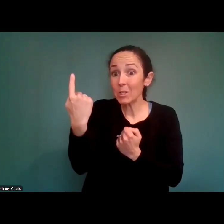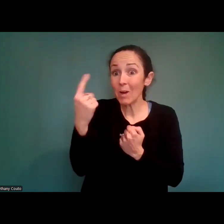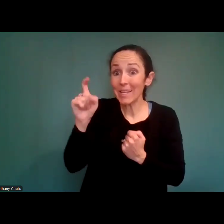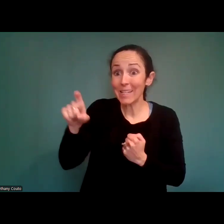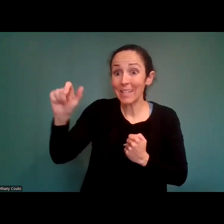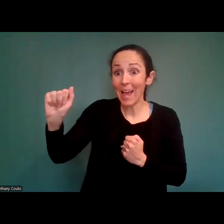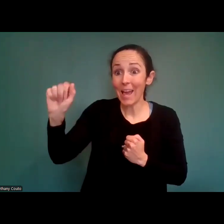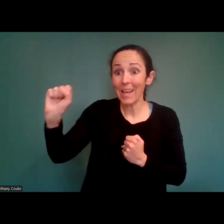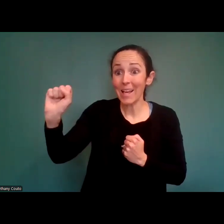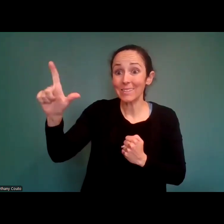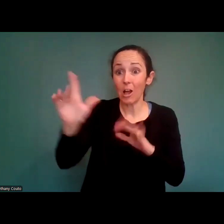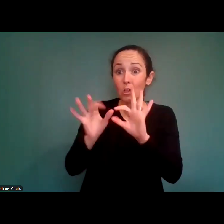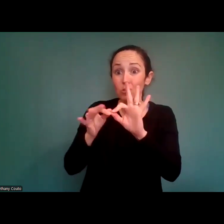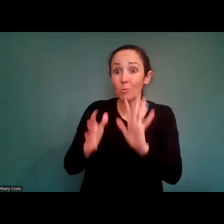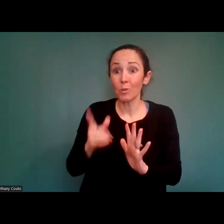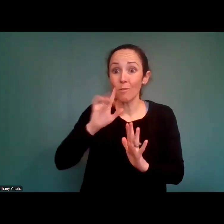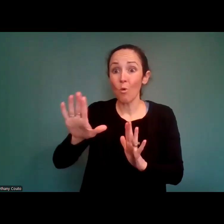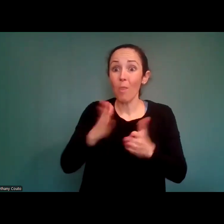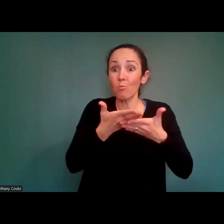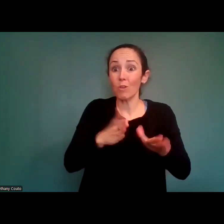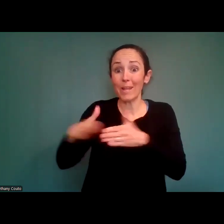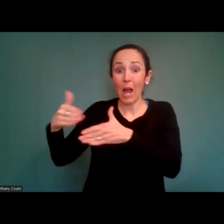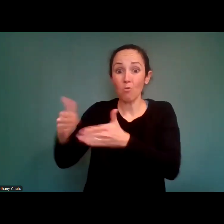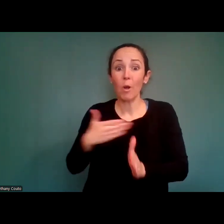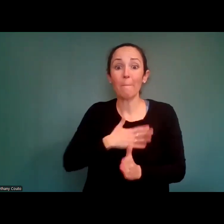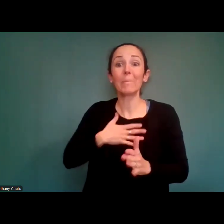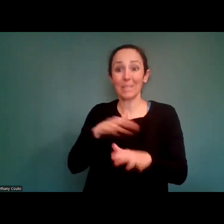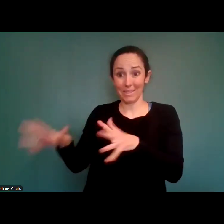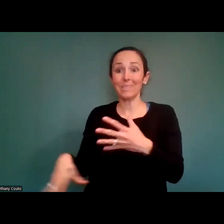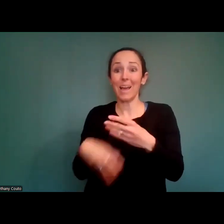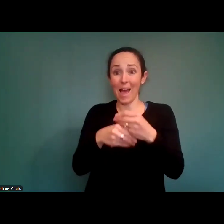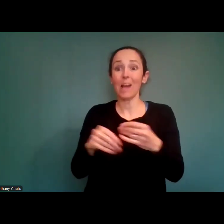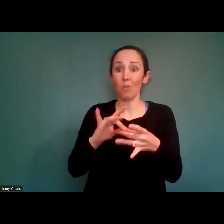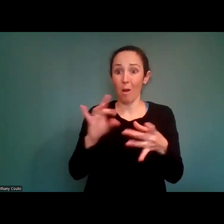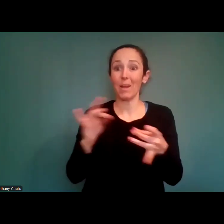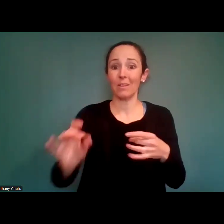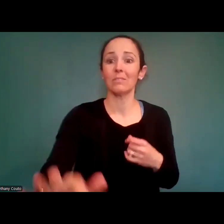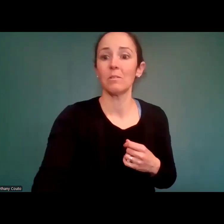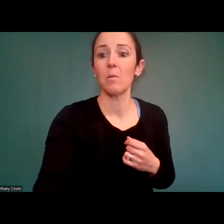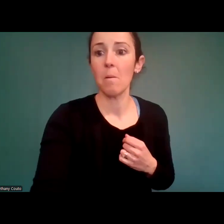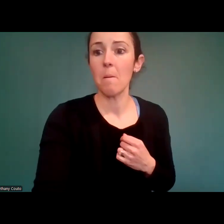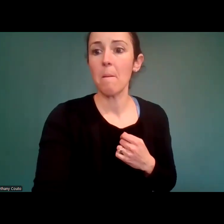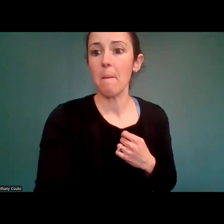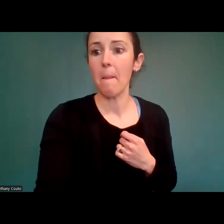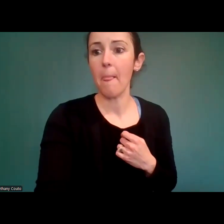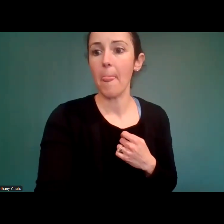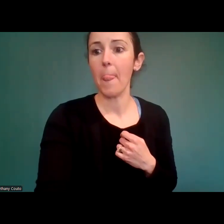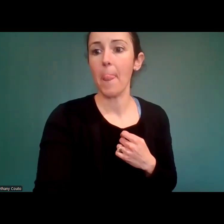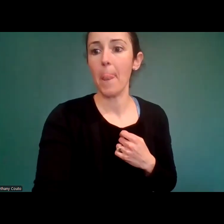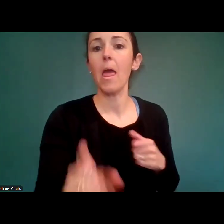ASL interpretation support in their breakout room, please drop that in the chat. In that way, as